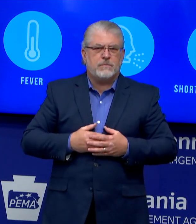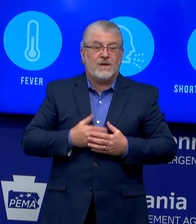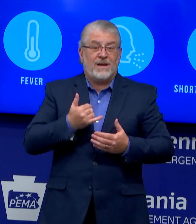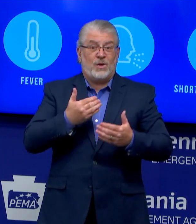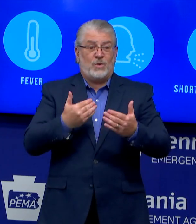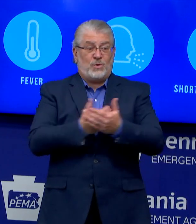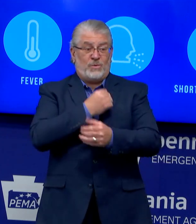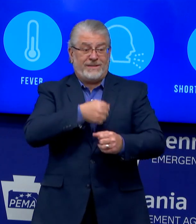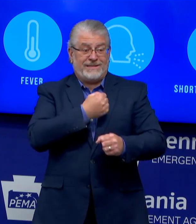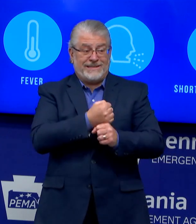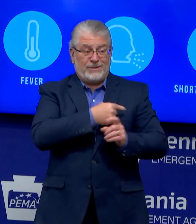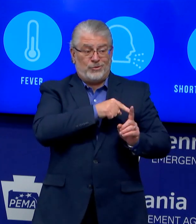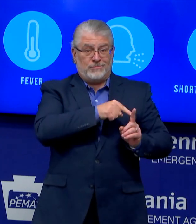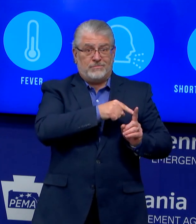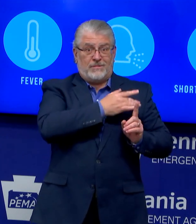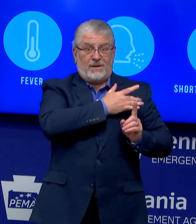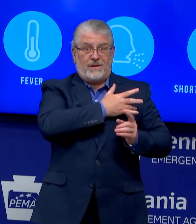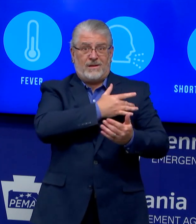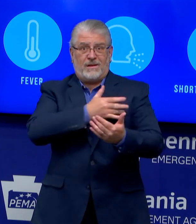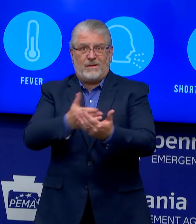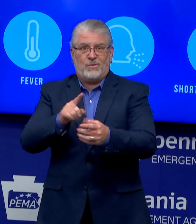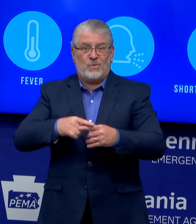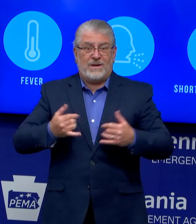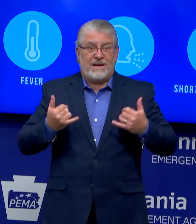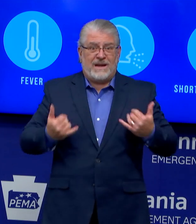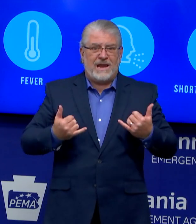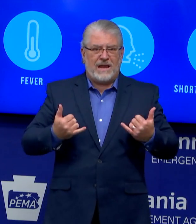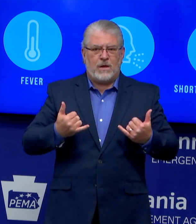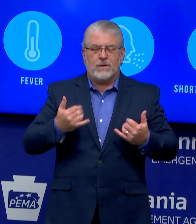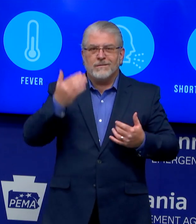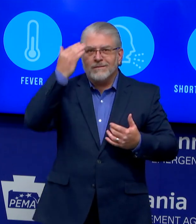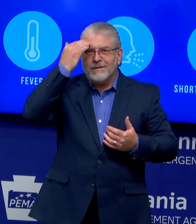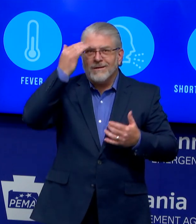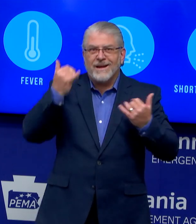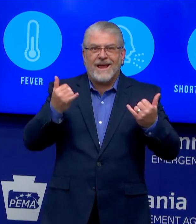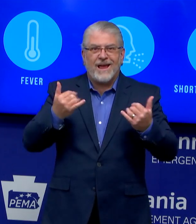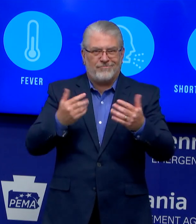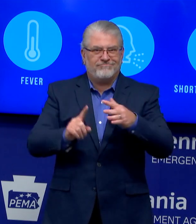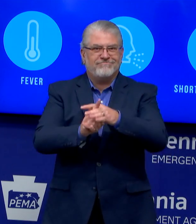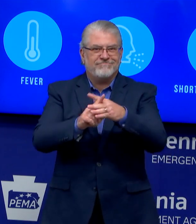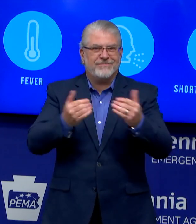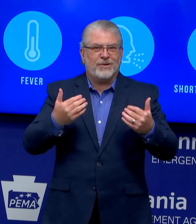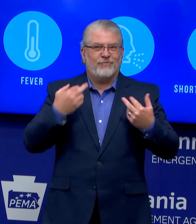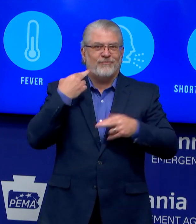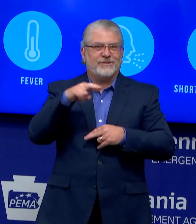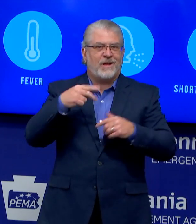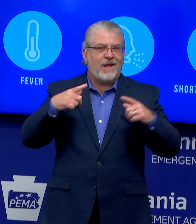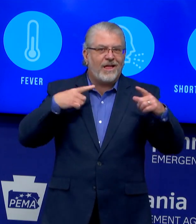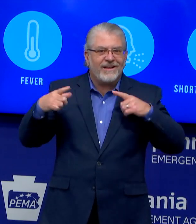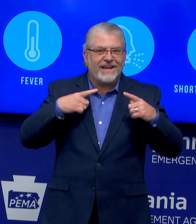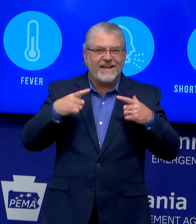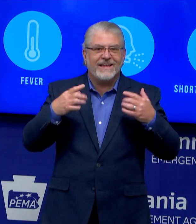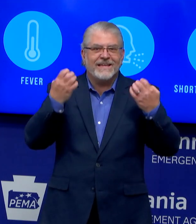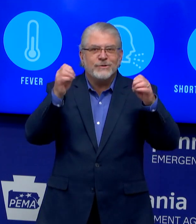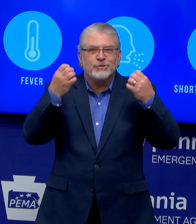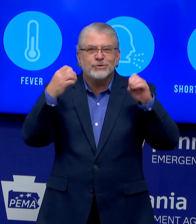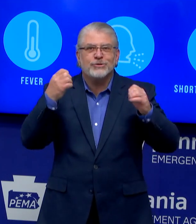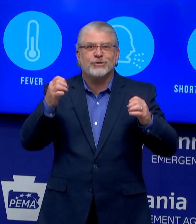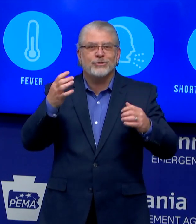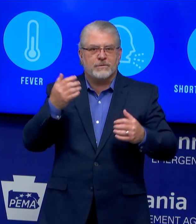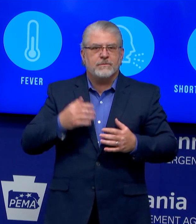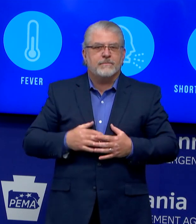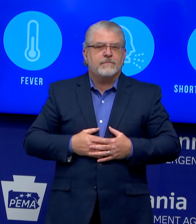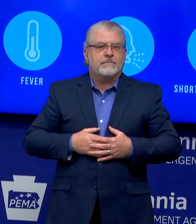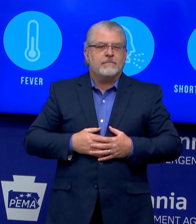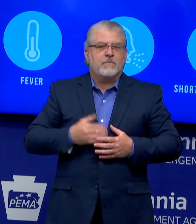faiths, it gives me hope that we will come out of this renewed as a Commonwealth and